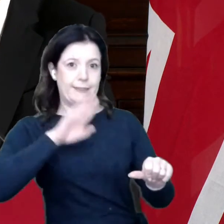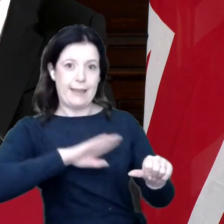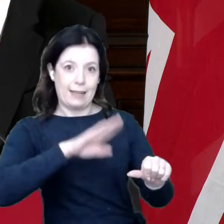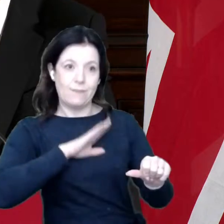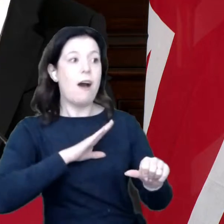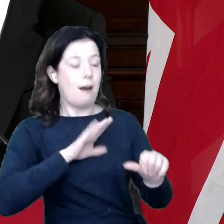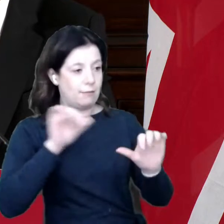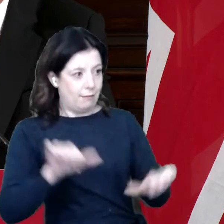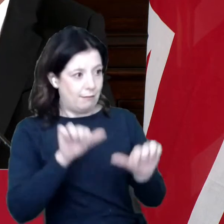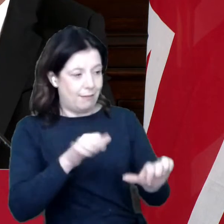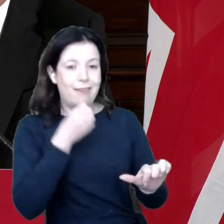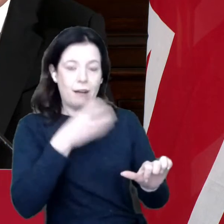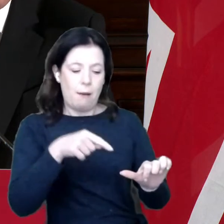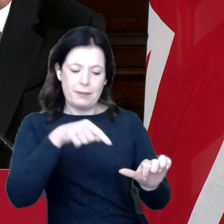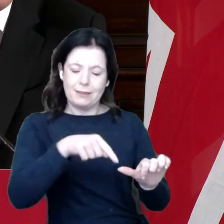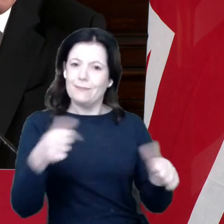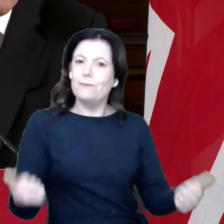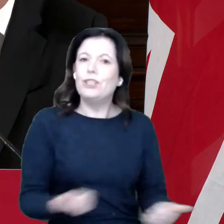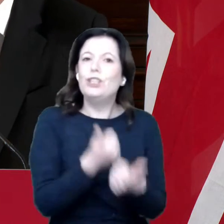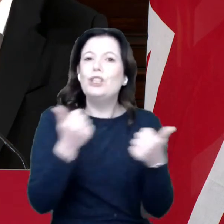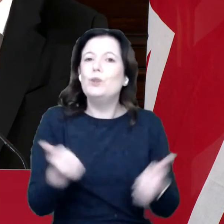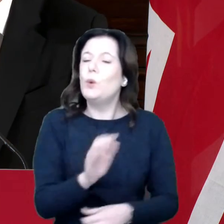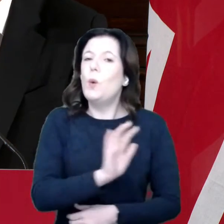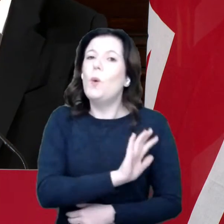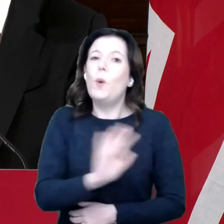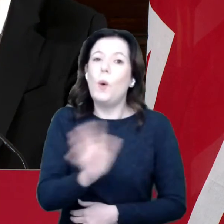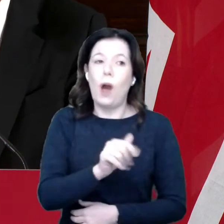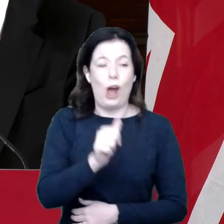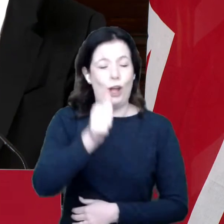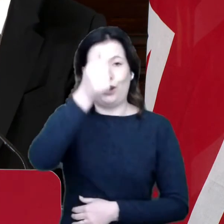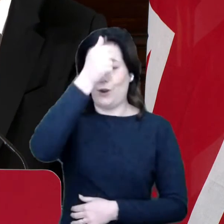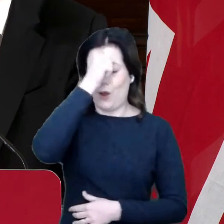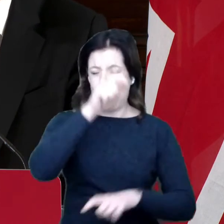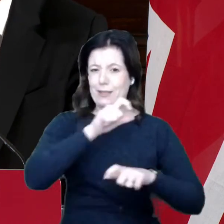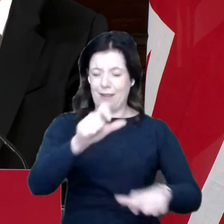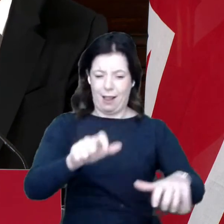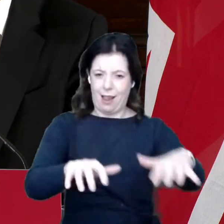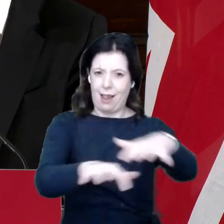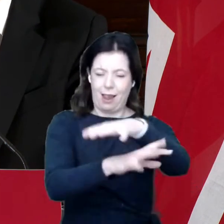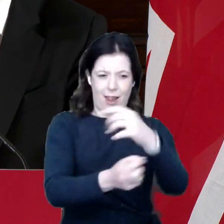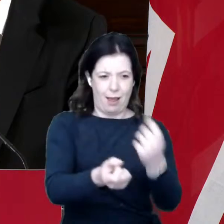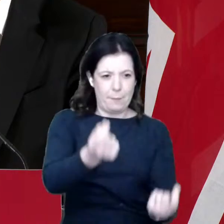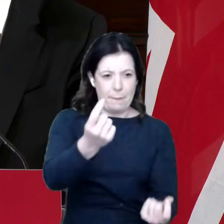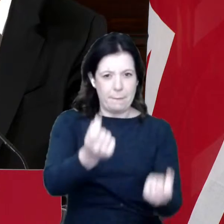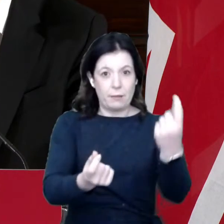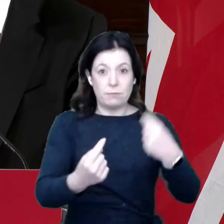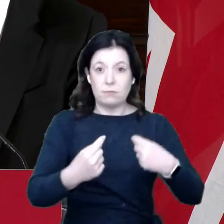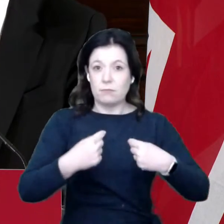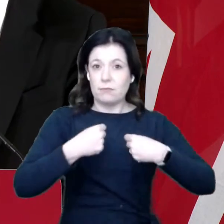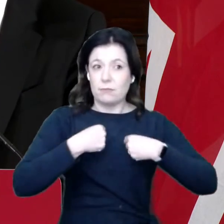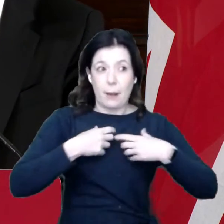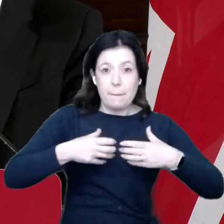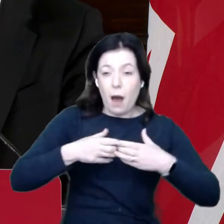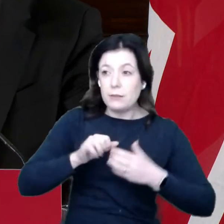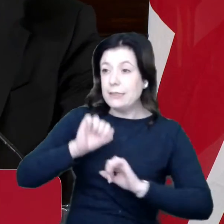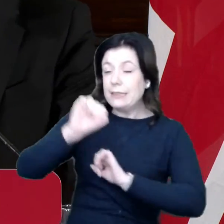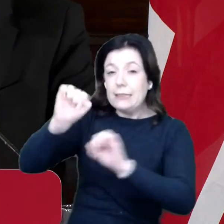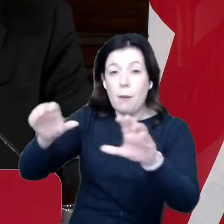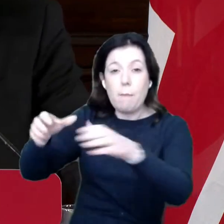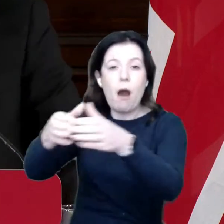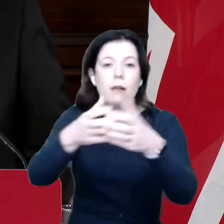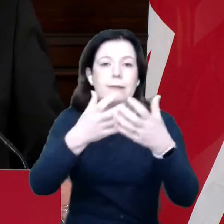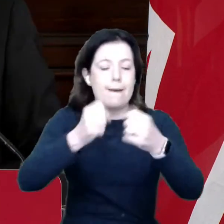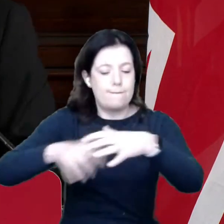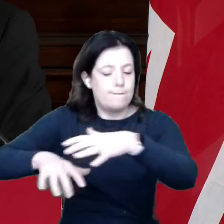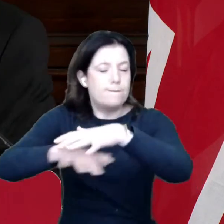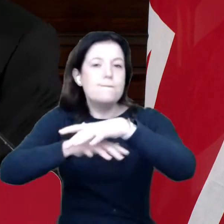doesn't mean the fight against anti-Semitism is over anywhere in any political party, including my political party, and we will continue with the same robust